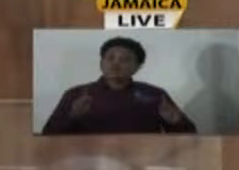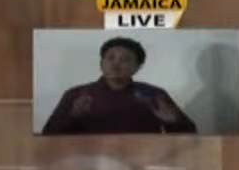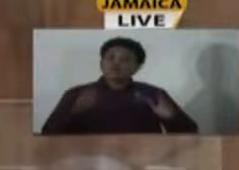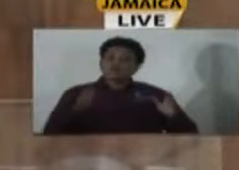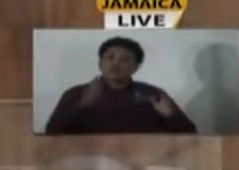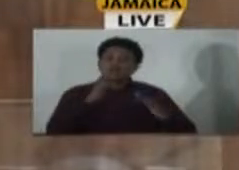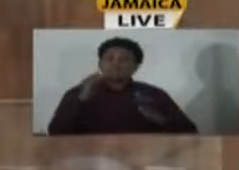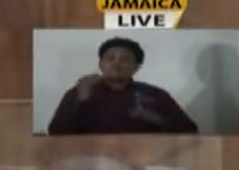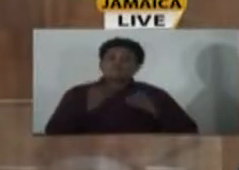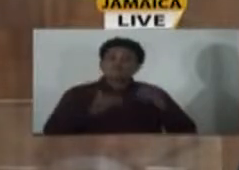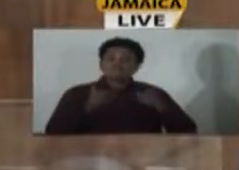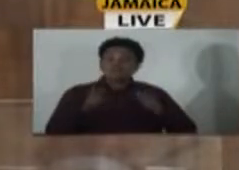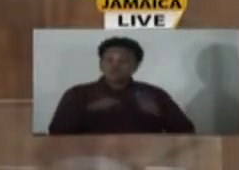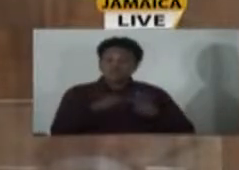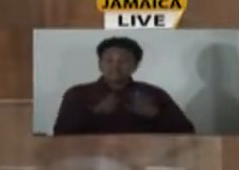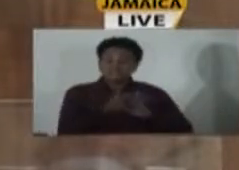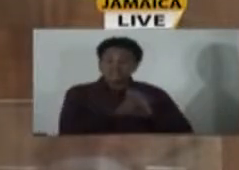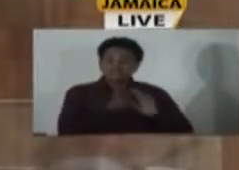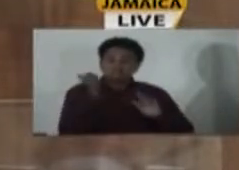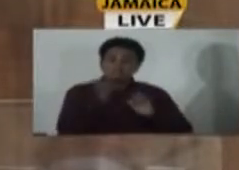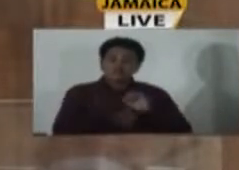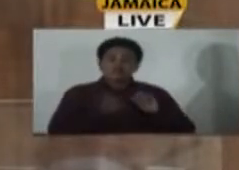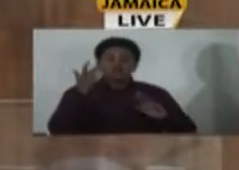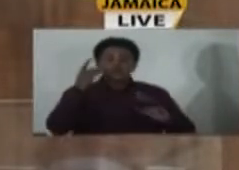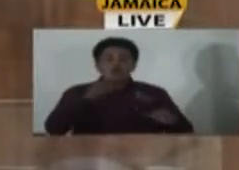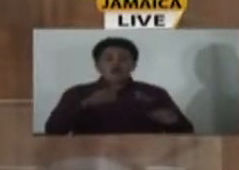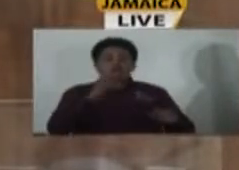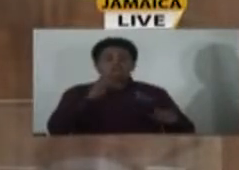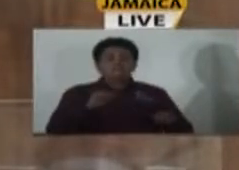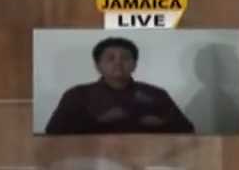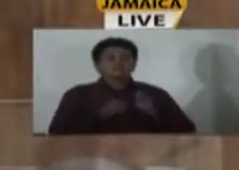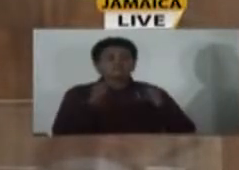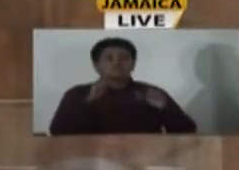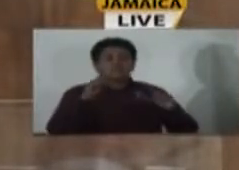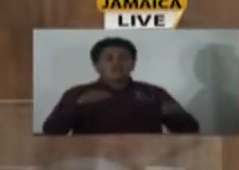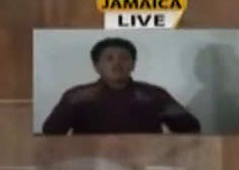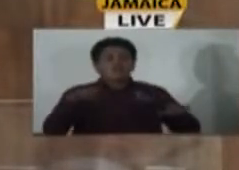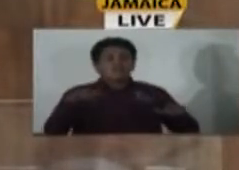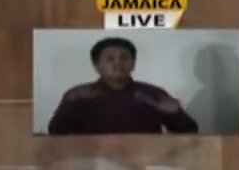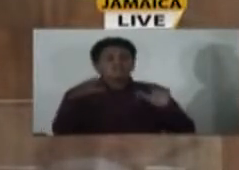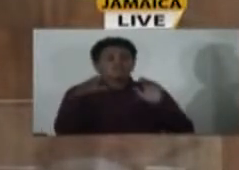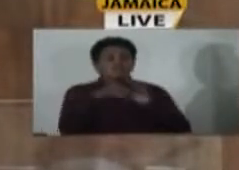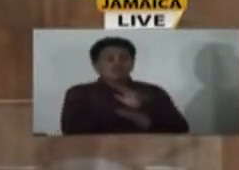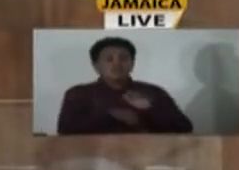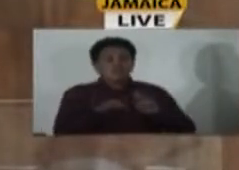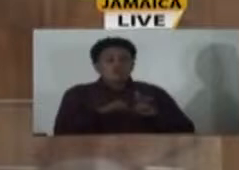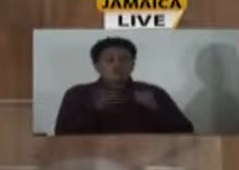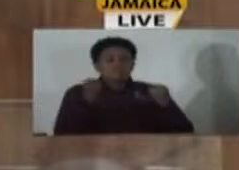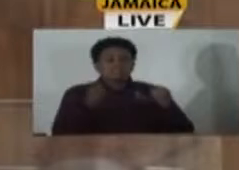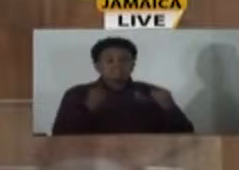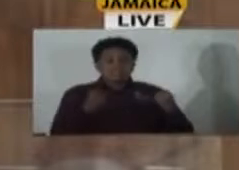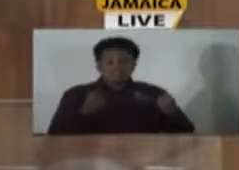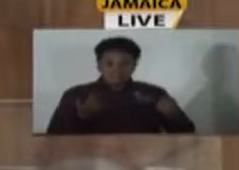originally passed, because the breach of the orders was not a criminal offense.